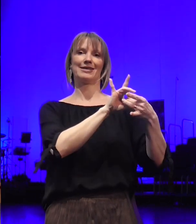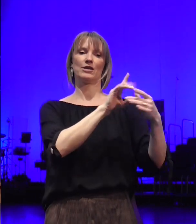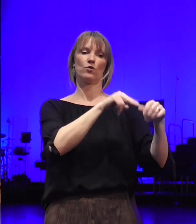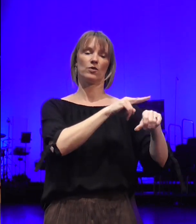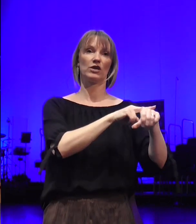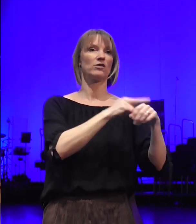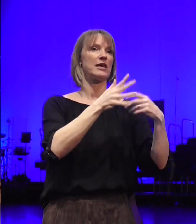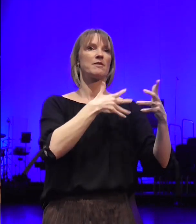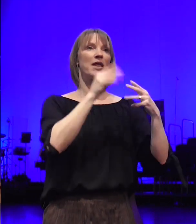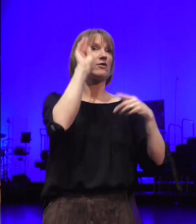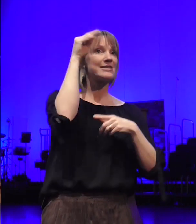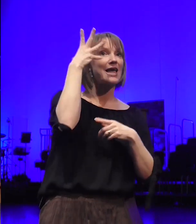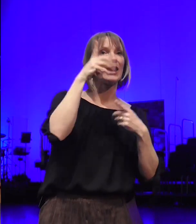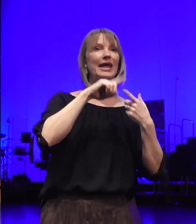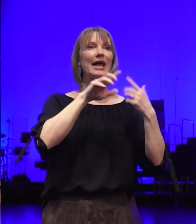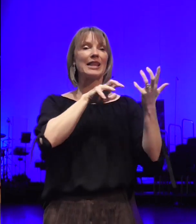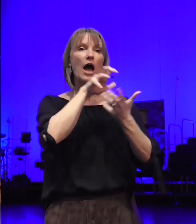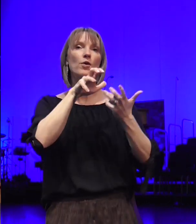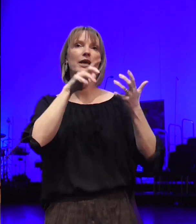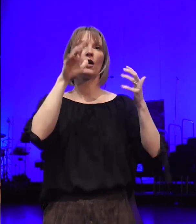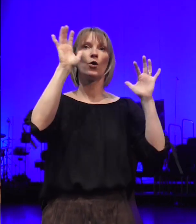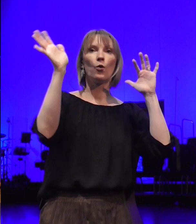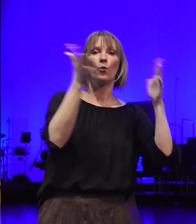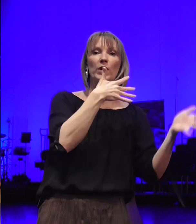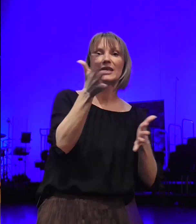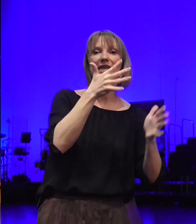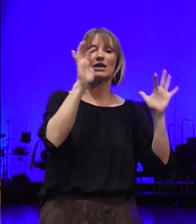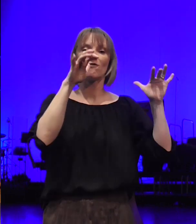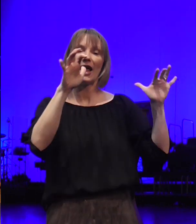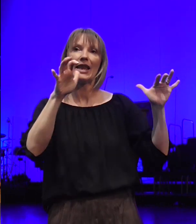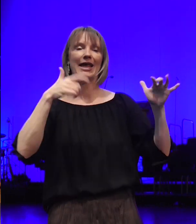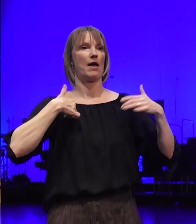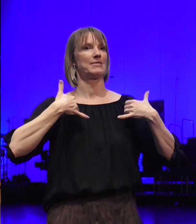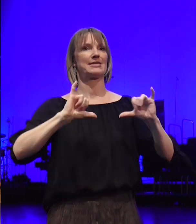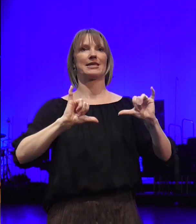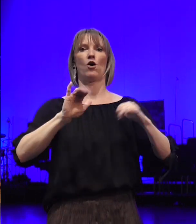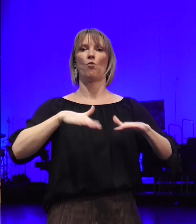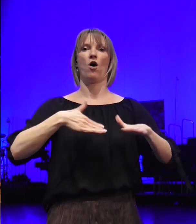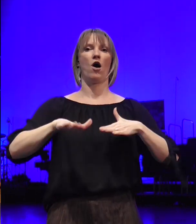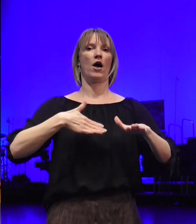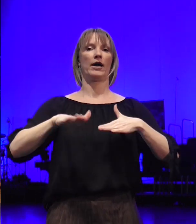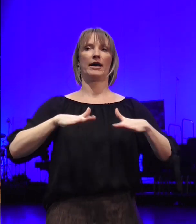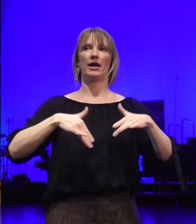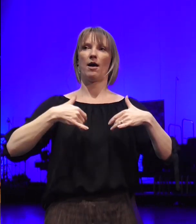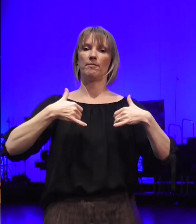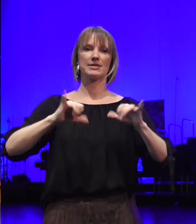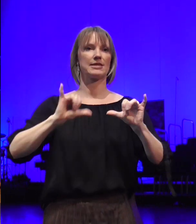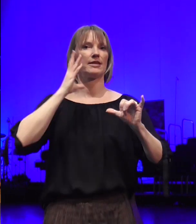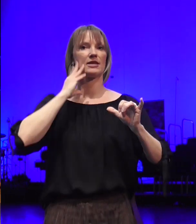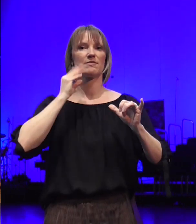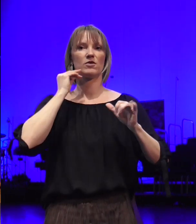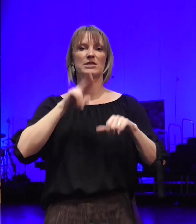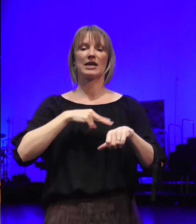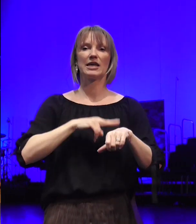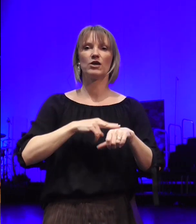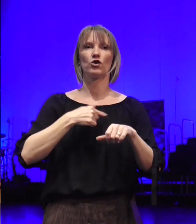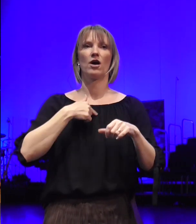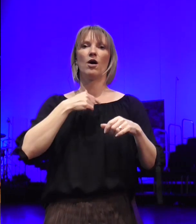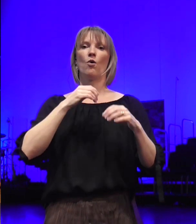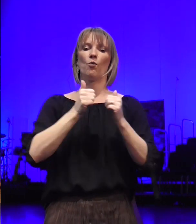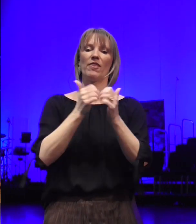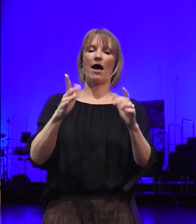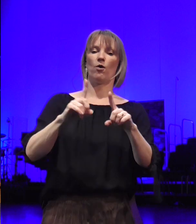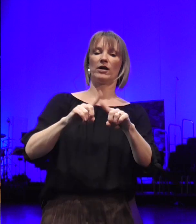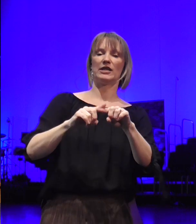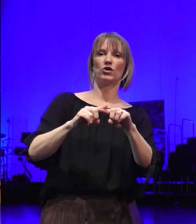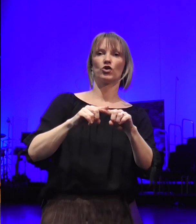day or a cloudy day or a windy day or a rainy day or a sunny day. I'm out there for my walk. I'm out there experiencing nature. I'm an